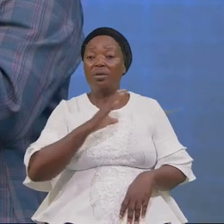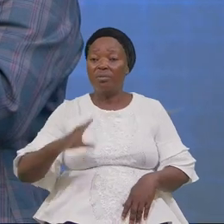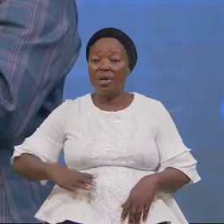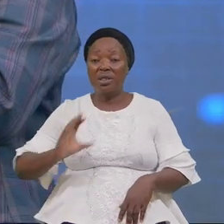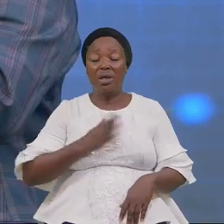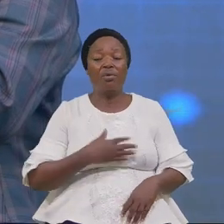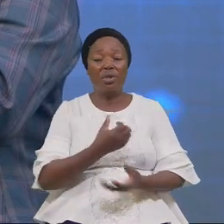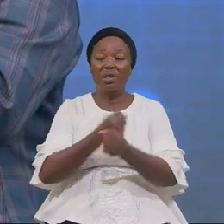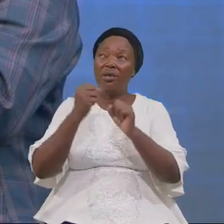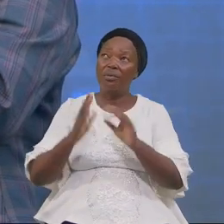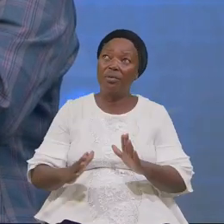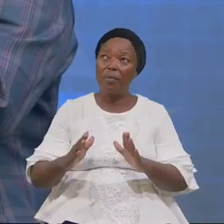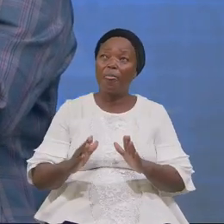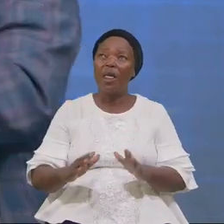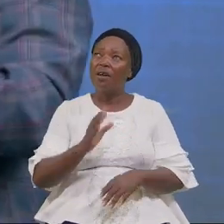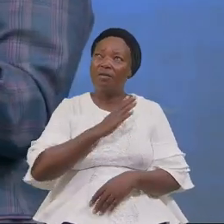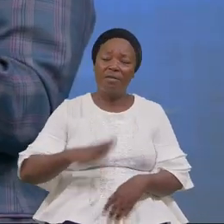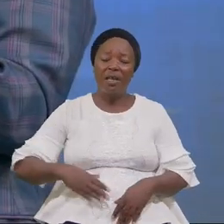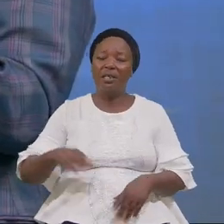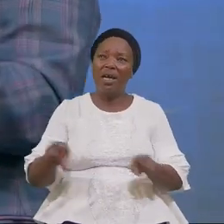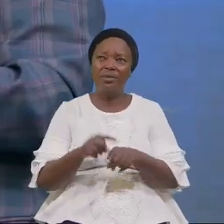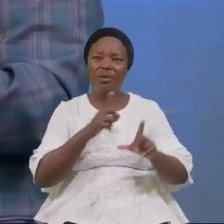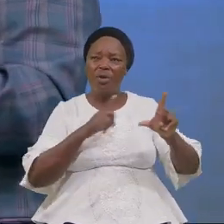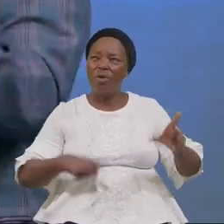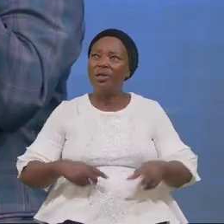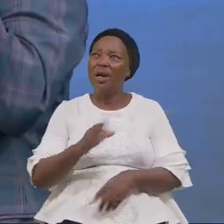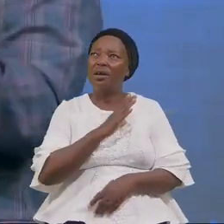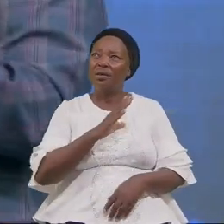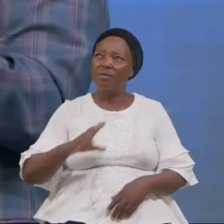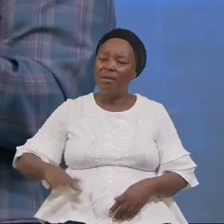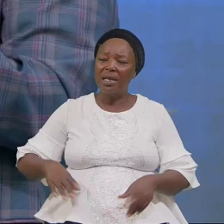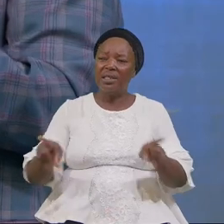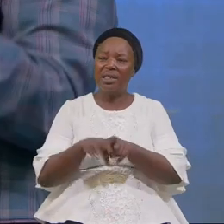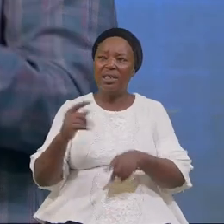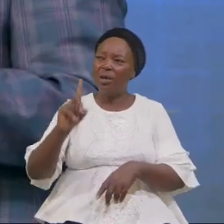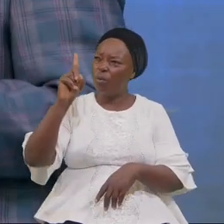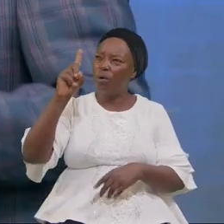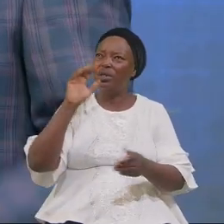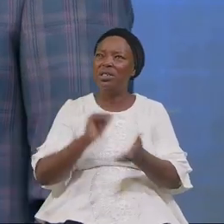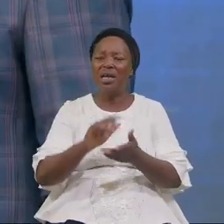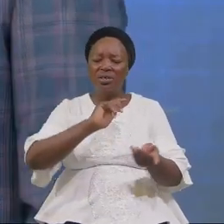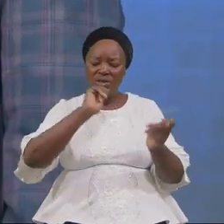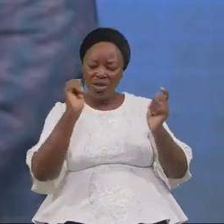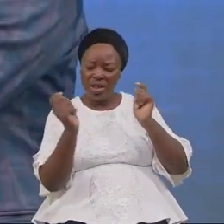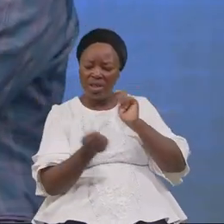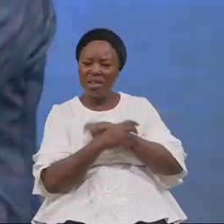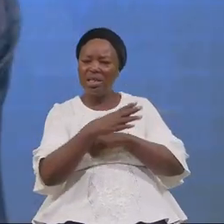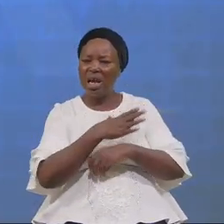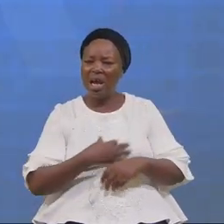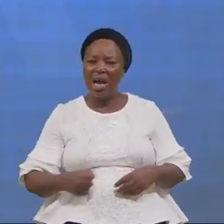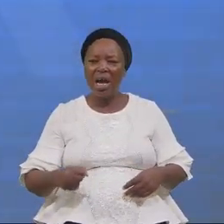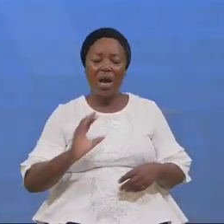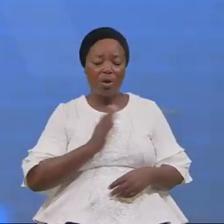Savior, Christ as Lord, Christ as the one that changes a very